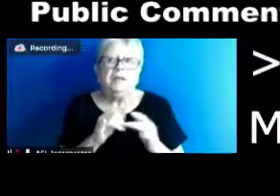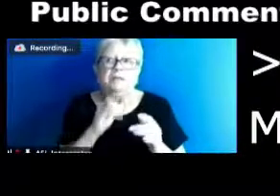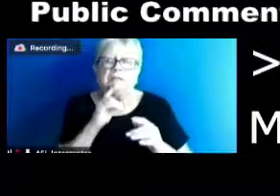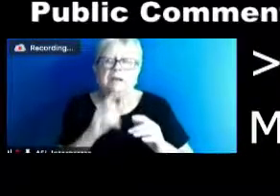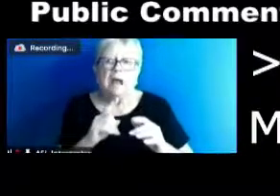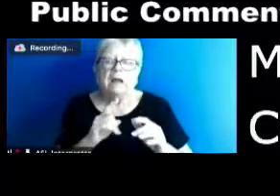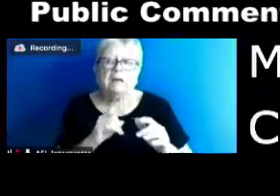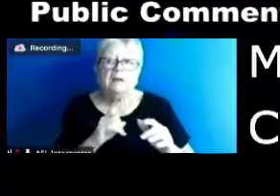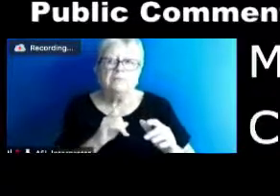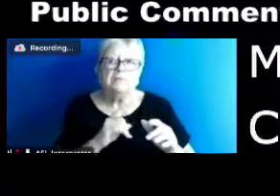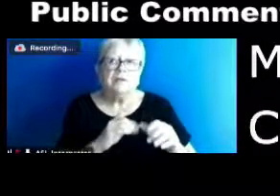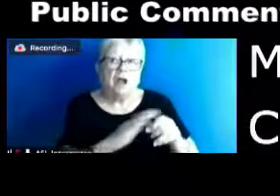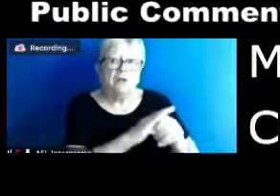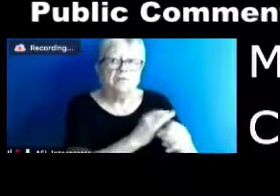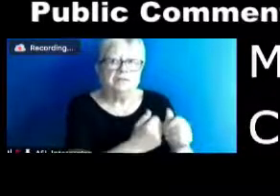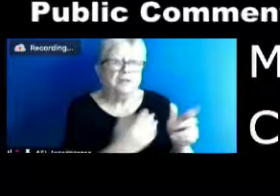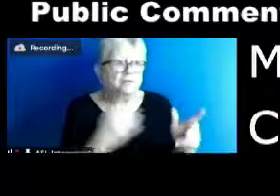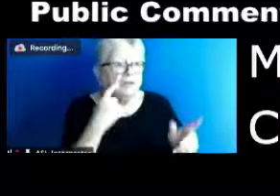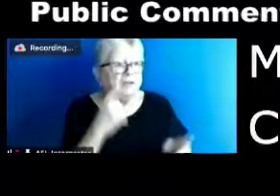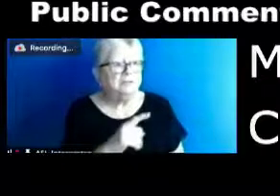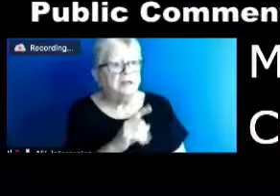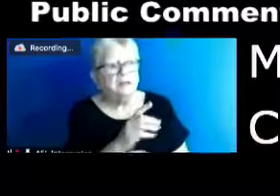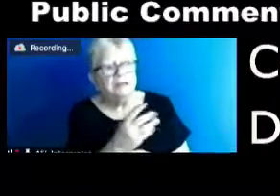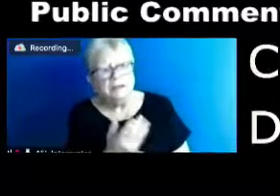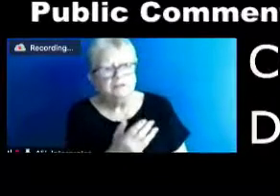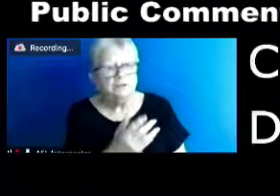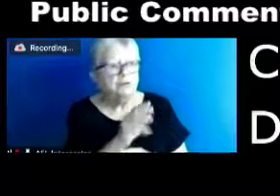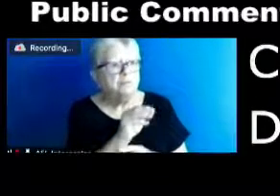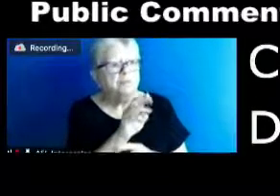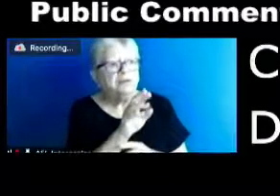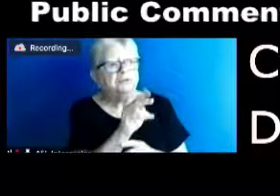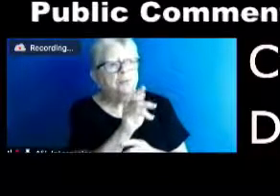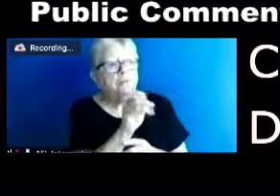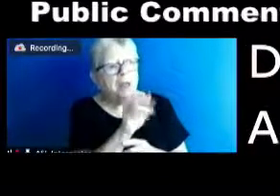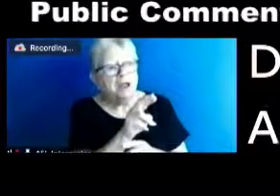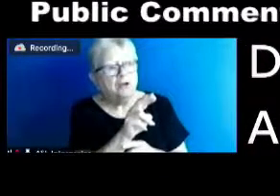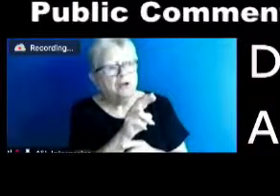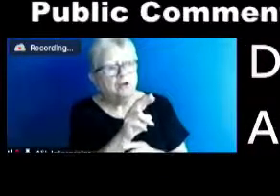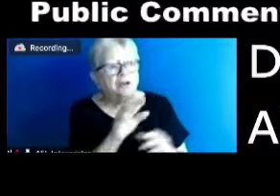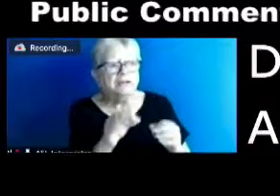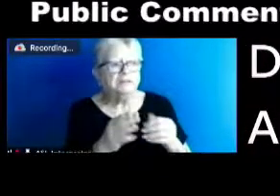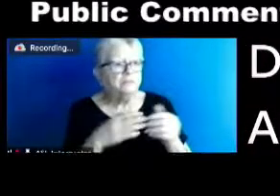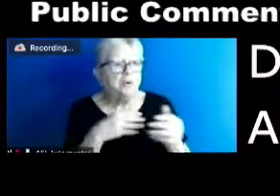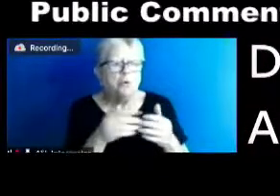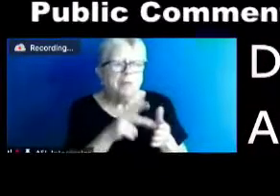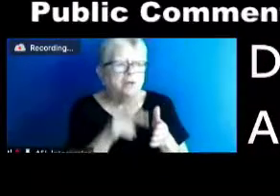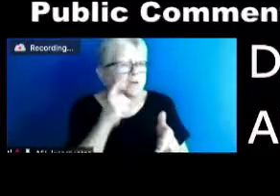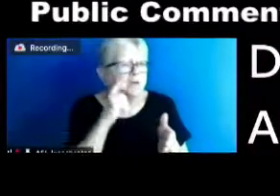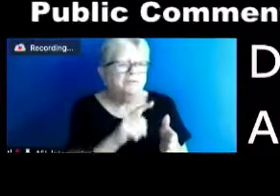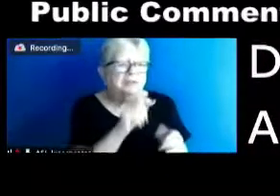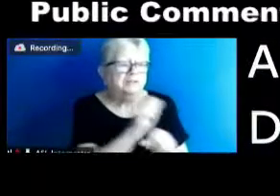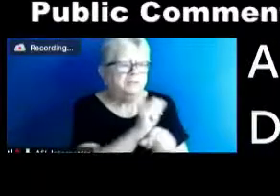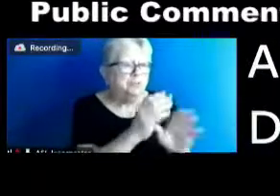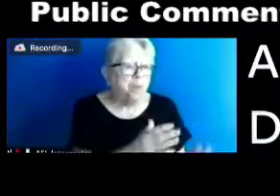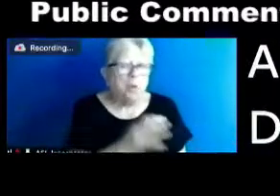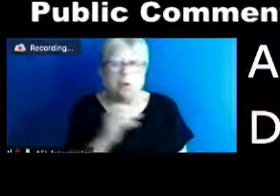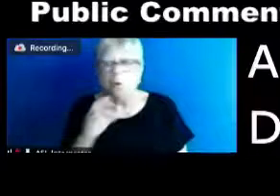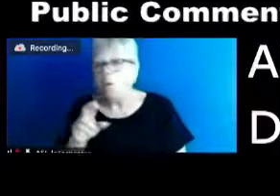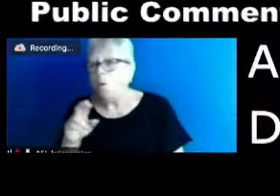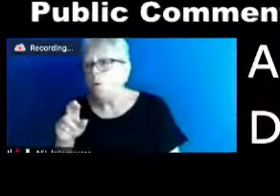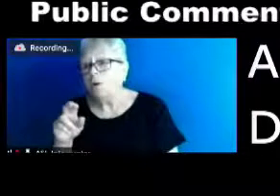whether David Becker, we're going to be able to pay. We are paying for David Becker, whether he's an employee of Stromwasser or whether he's designated